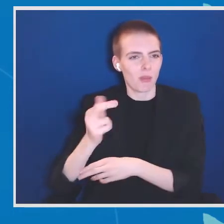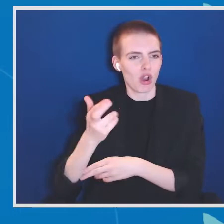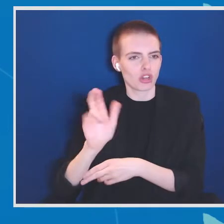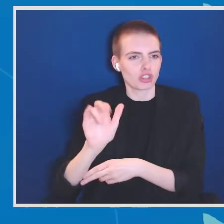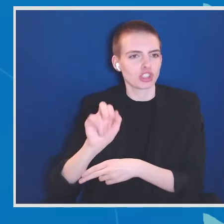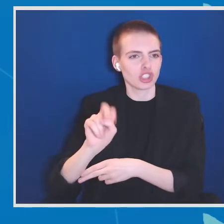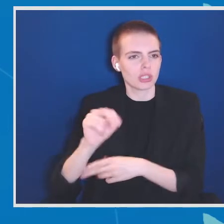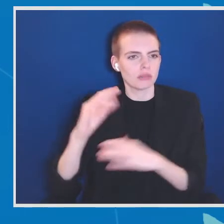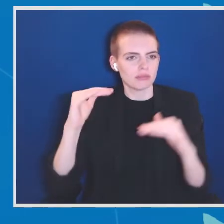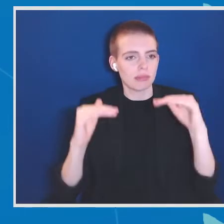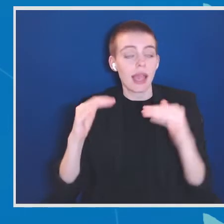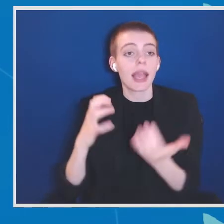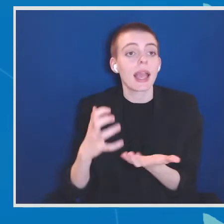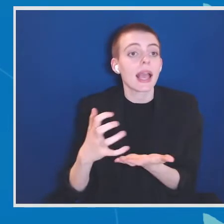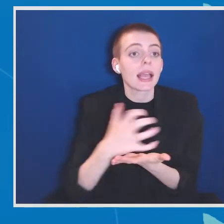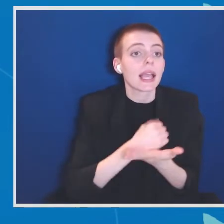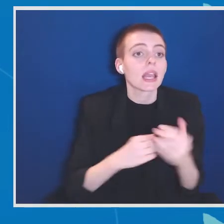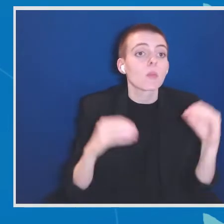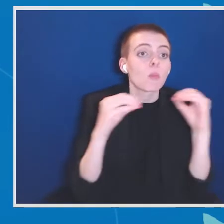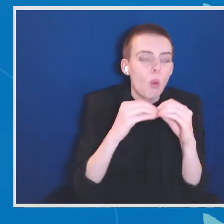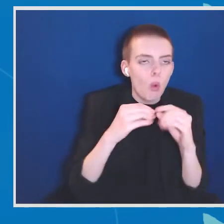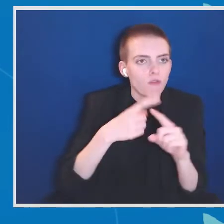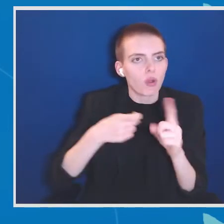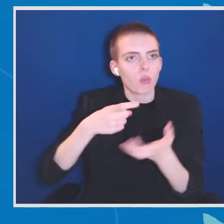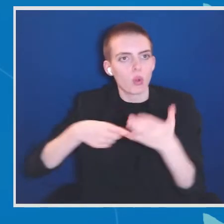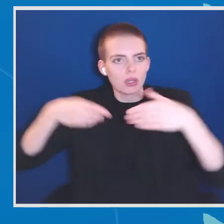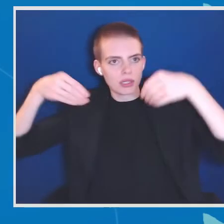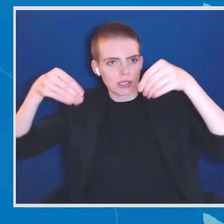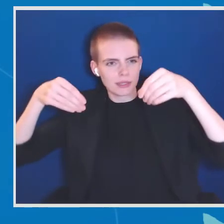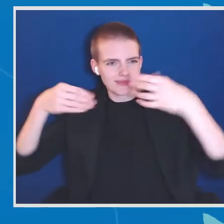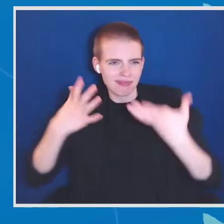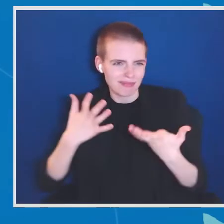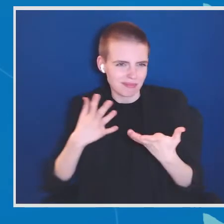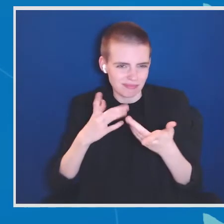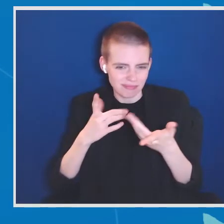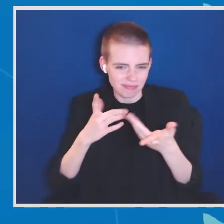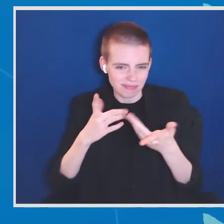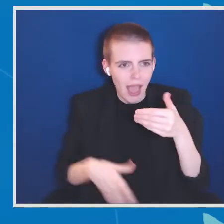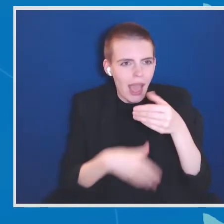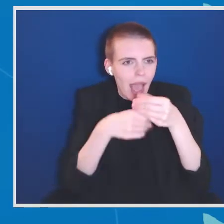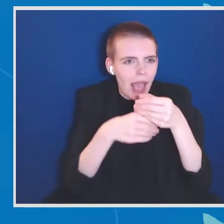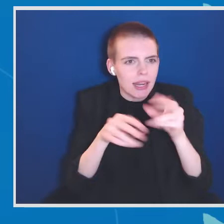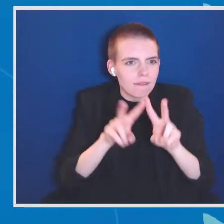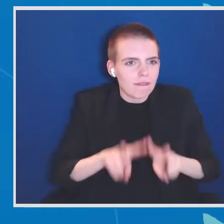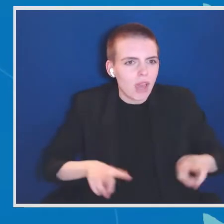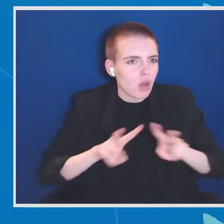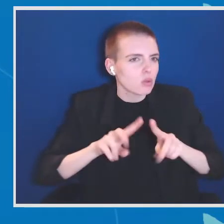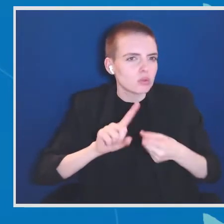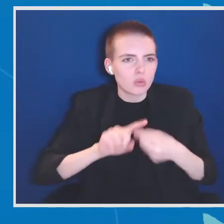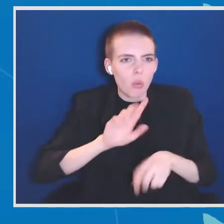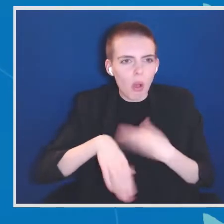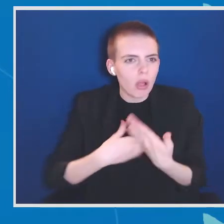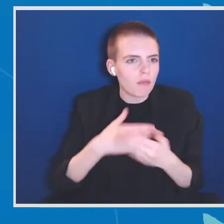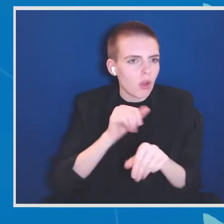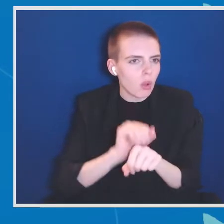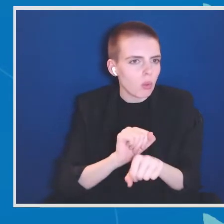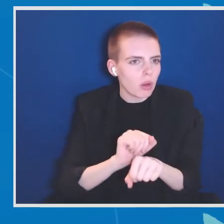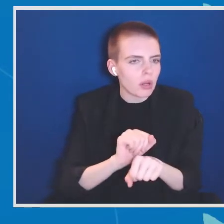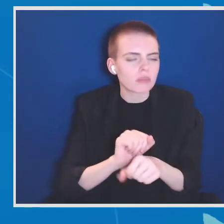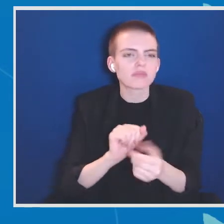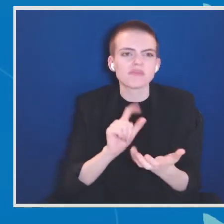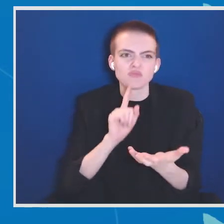sell, adding value to everything that we do. So it's really taking control of that resource that we